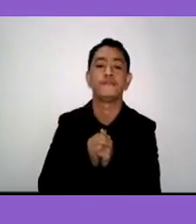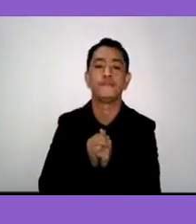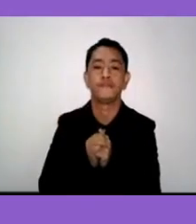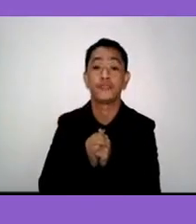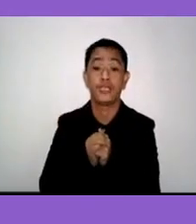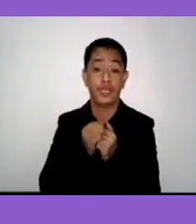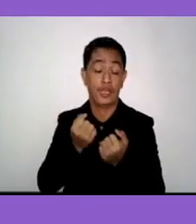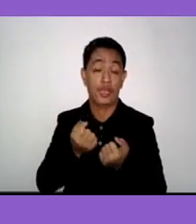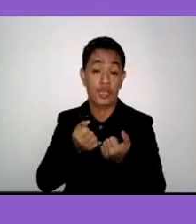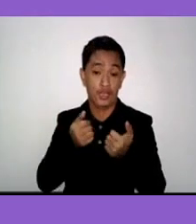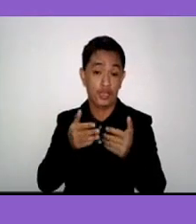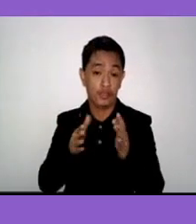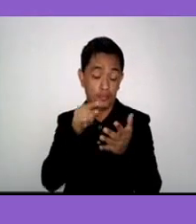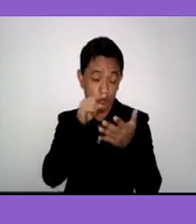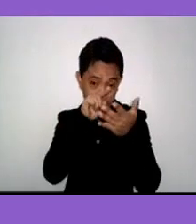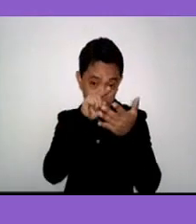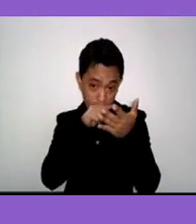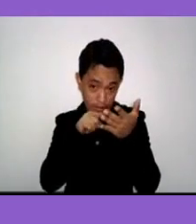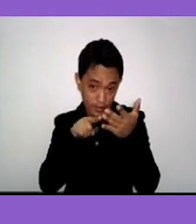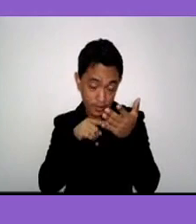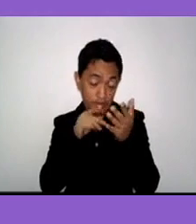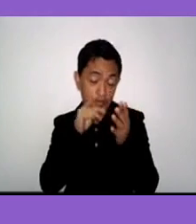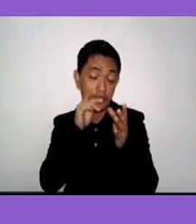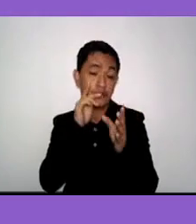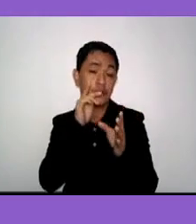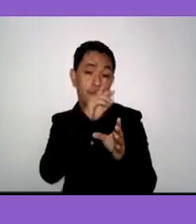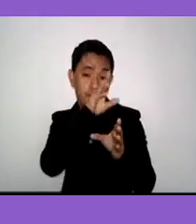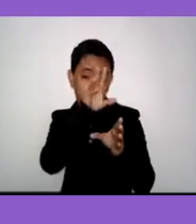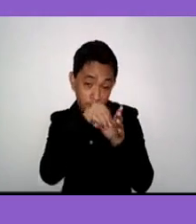check our participants.